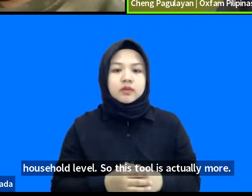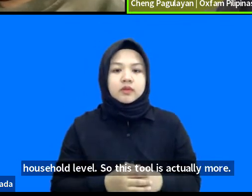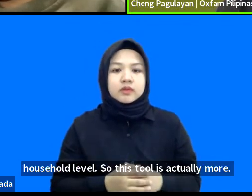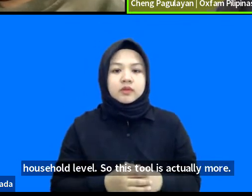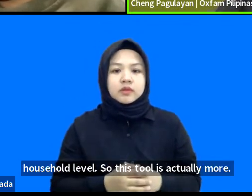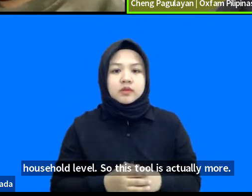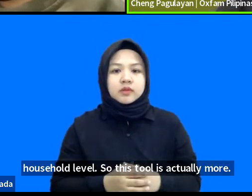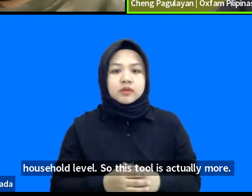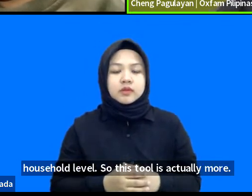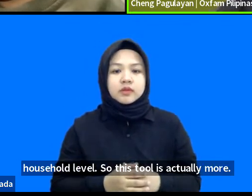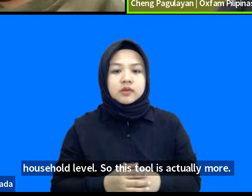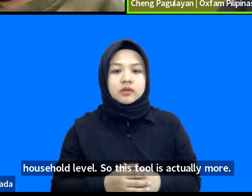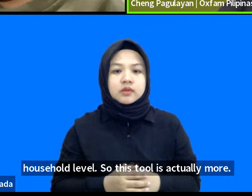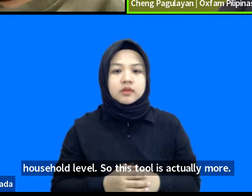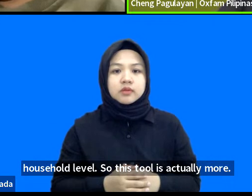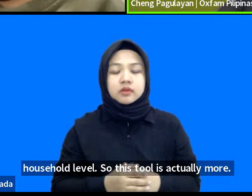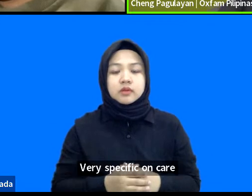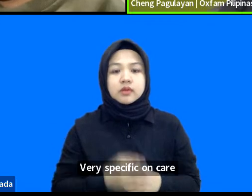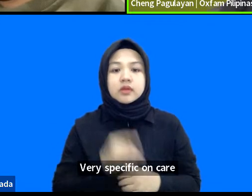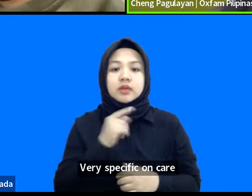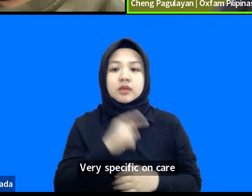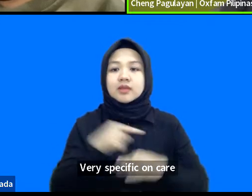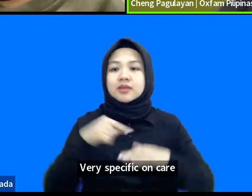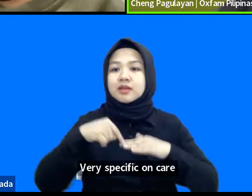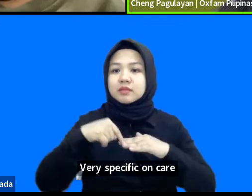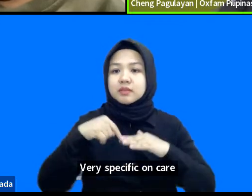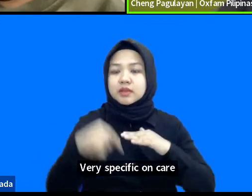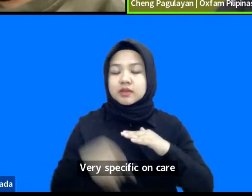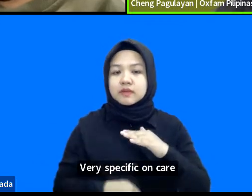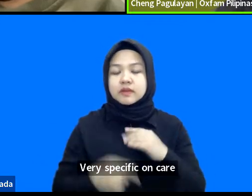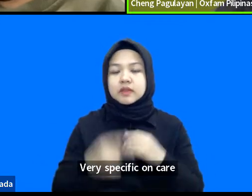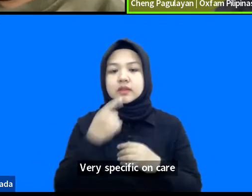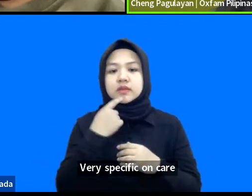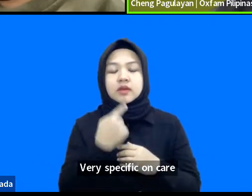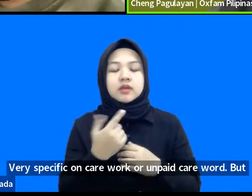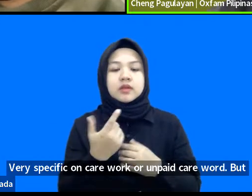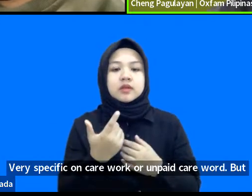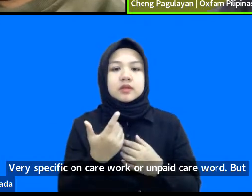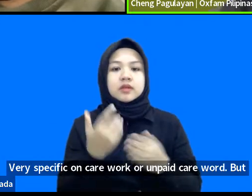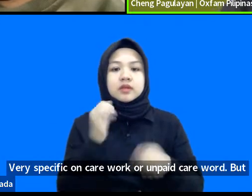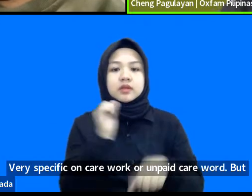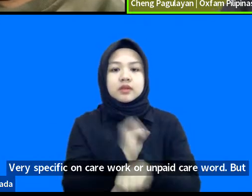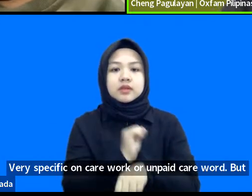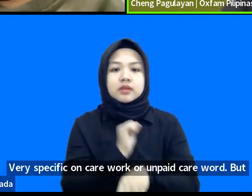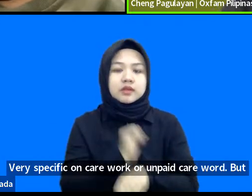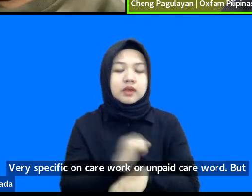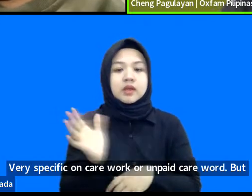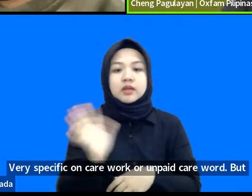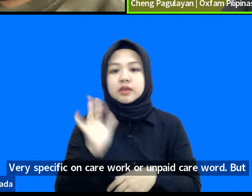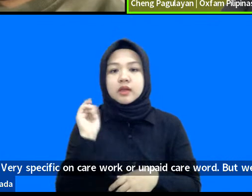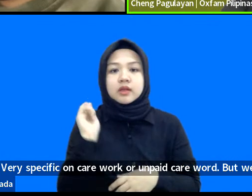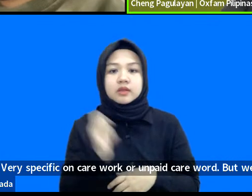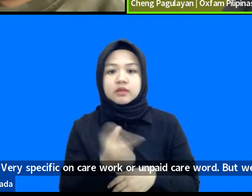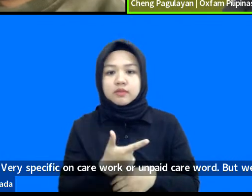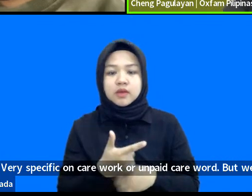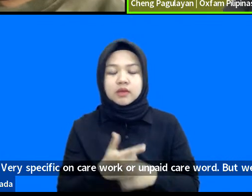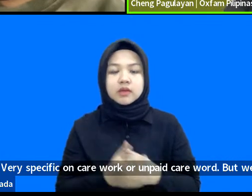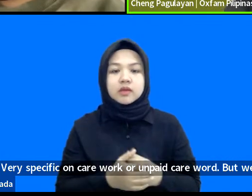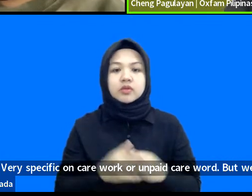very specific on care work, on unpaid care work, but we could use it, to surface very